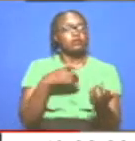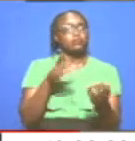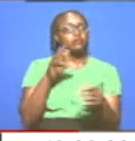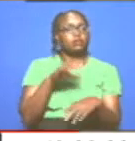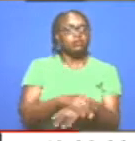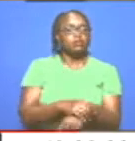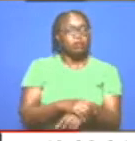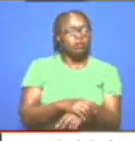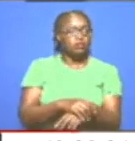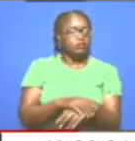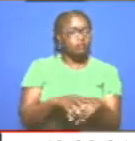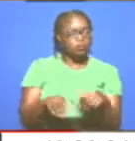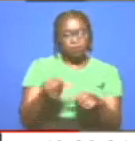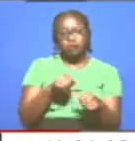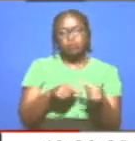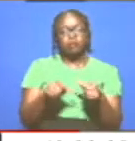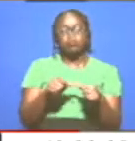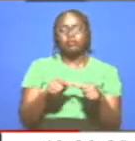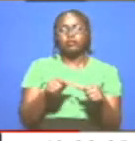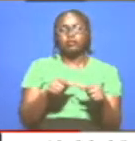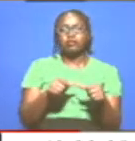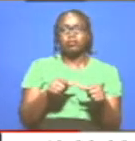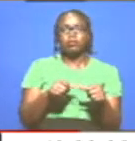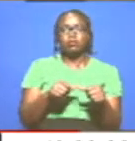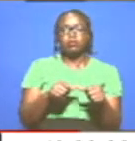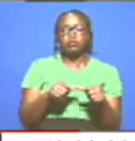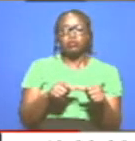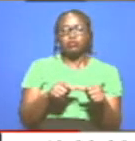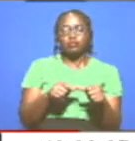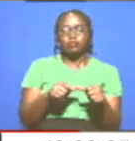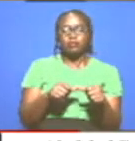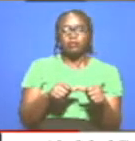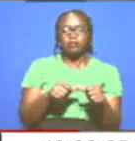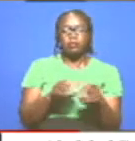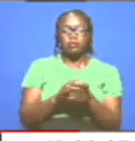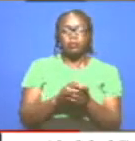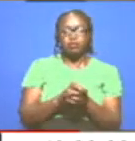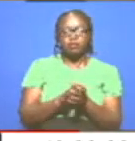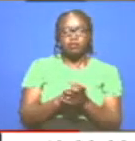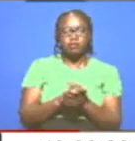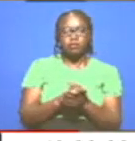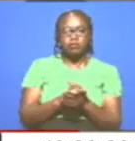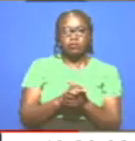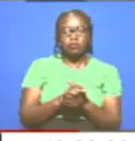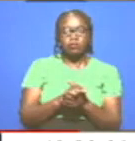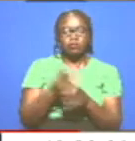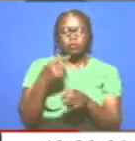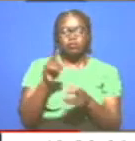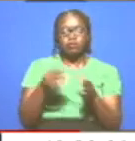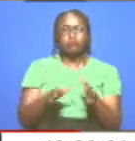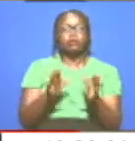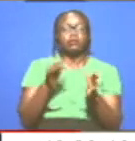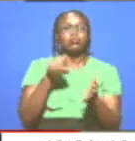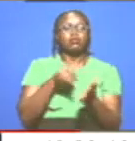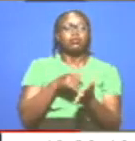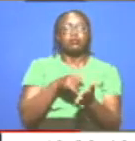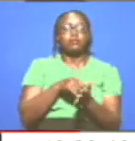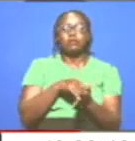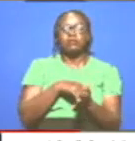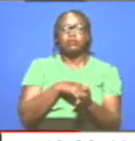about, you know, getting cricket active in the right way and involving